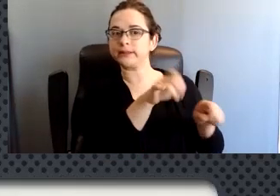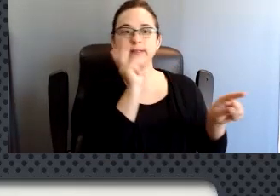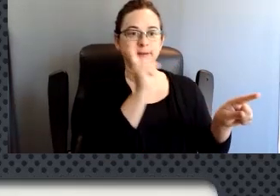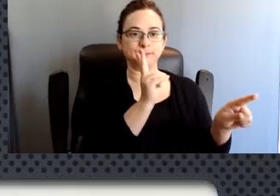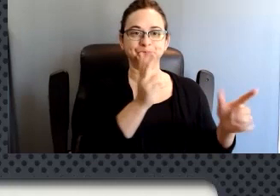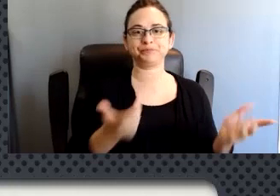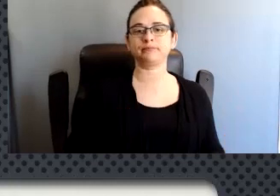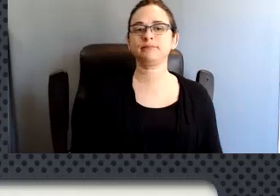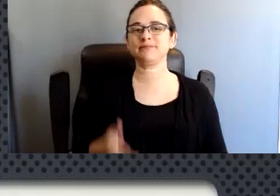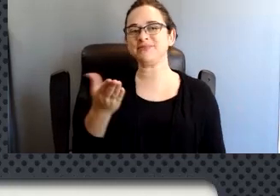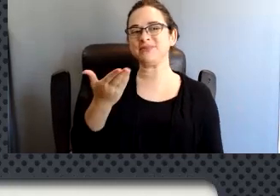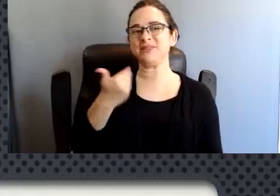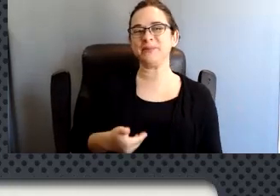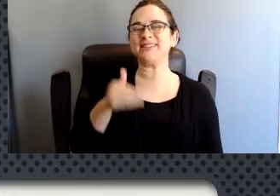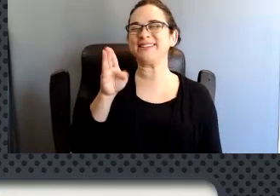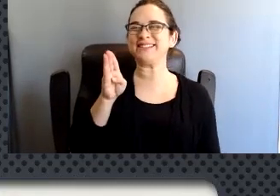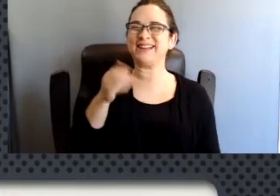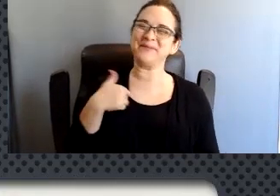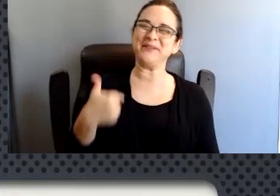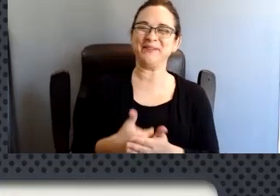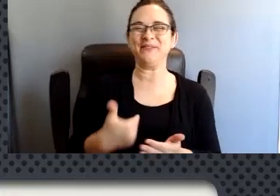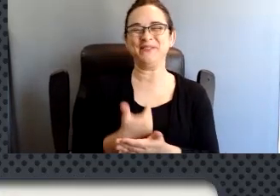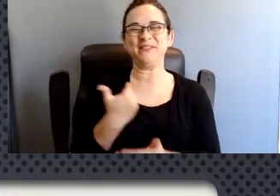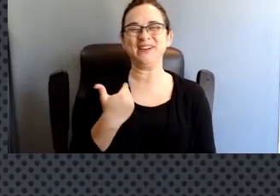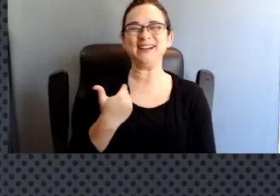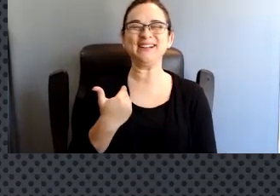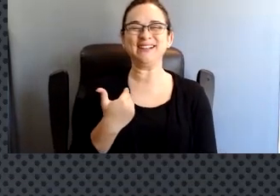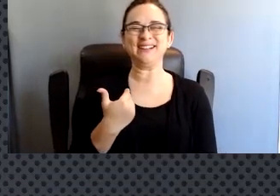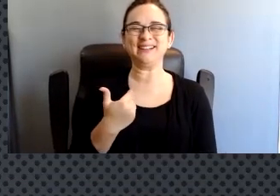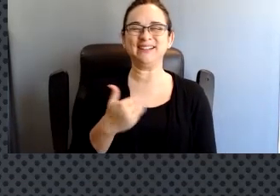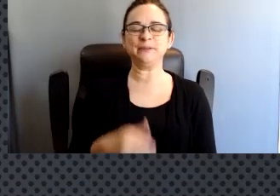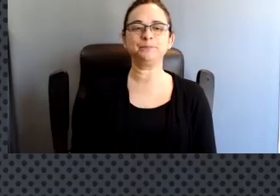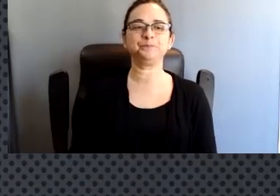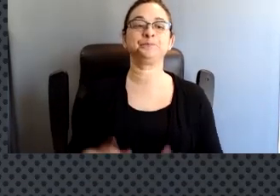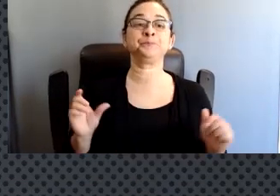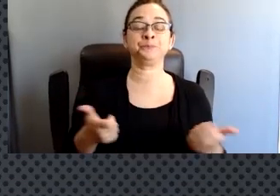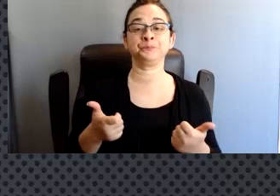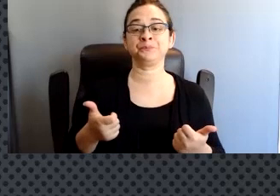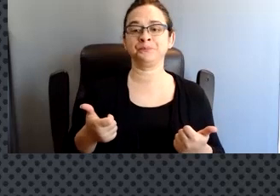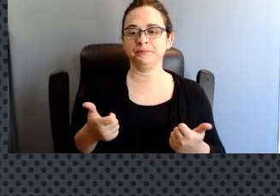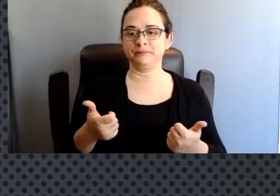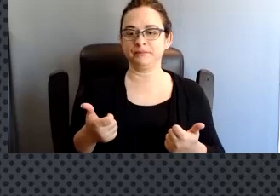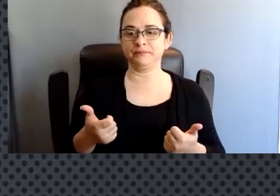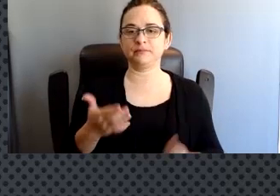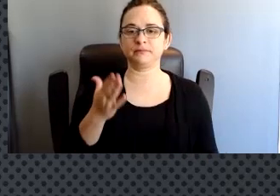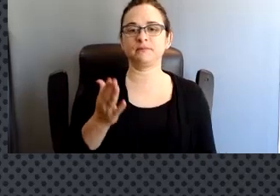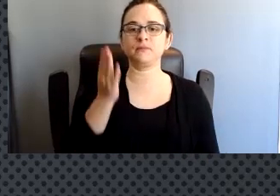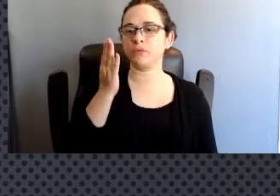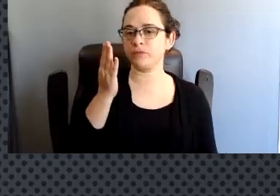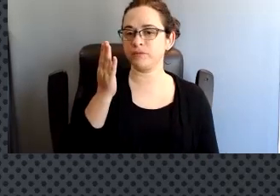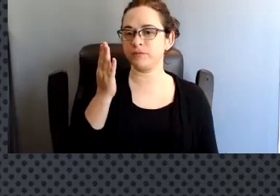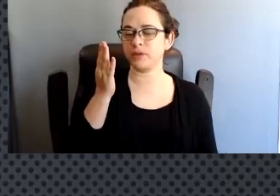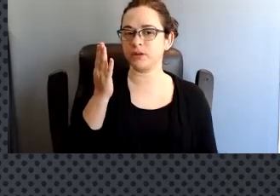there's me, the newest one. Go ahead. All right, so why TRIO SSS?